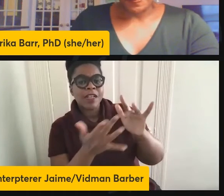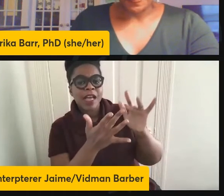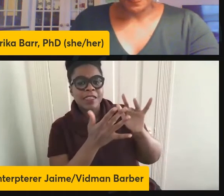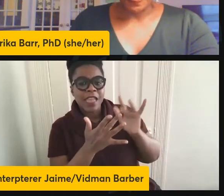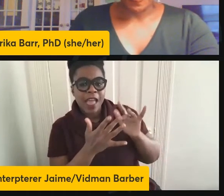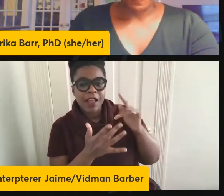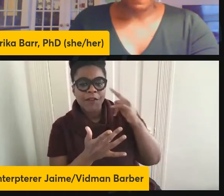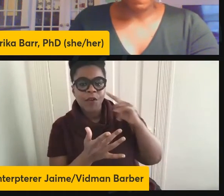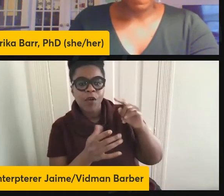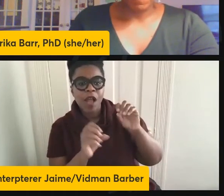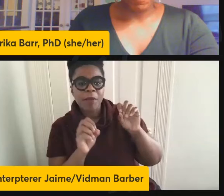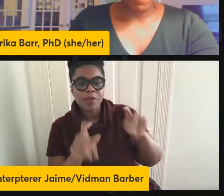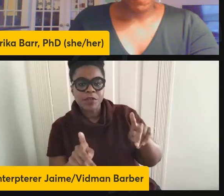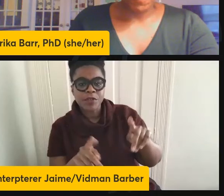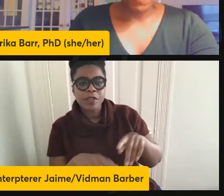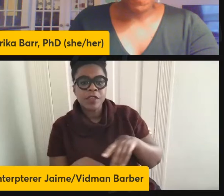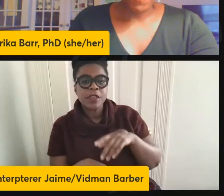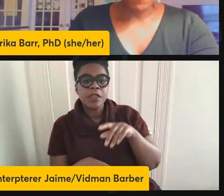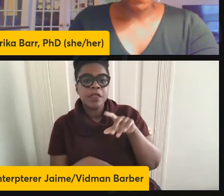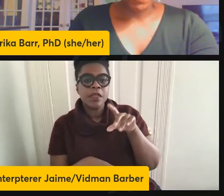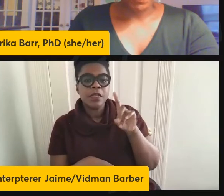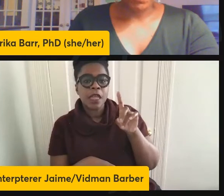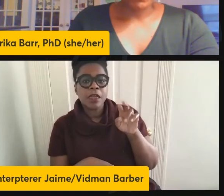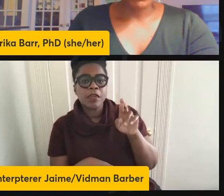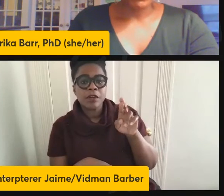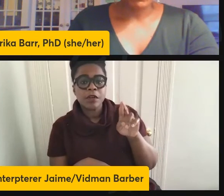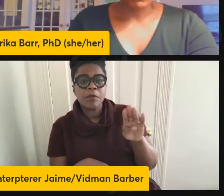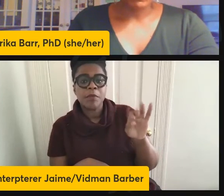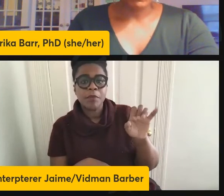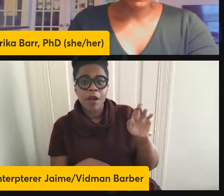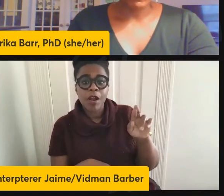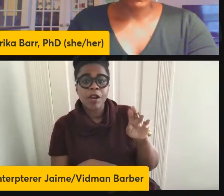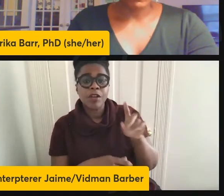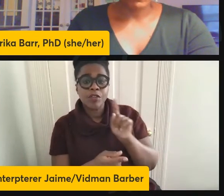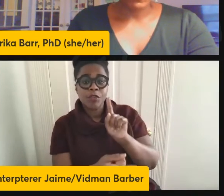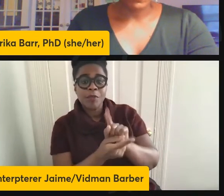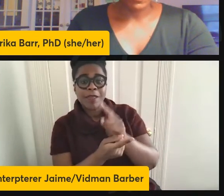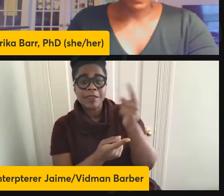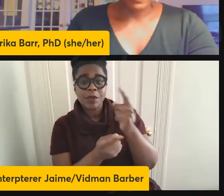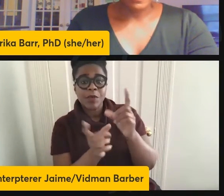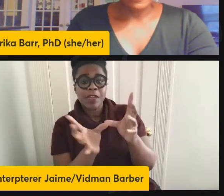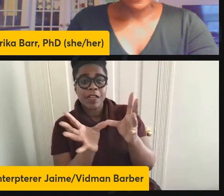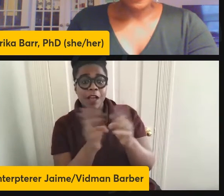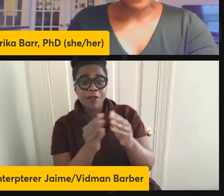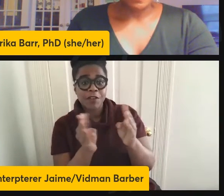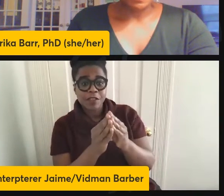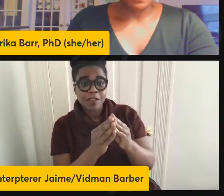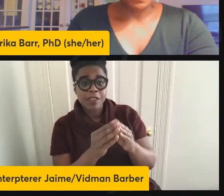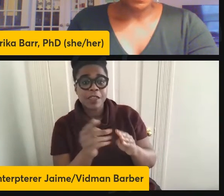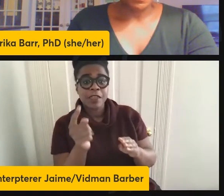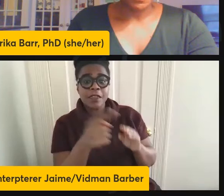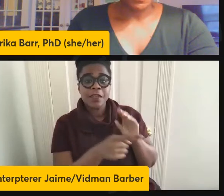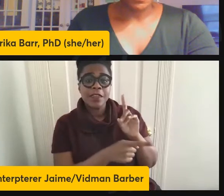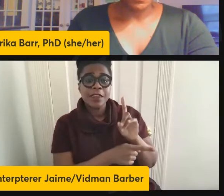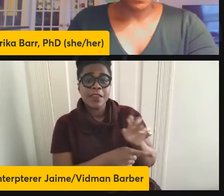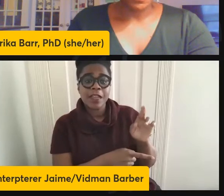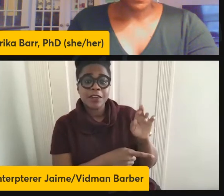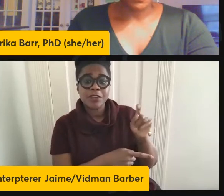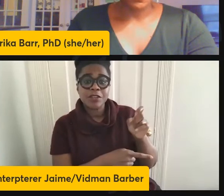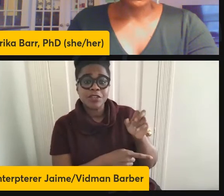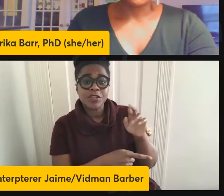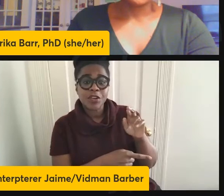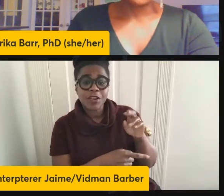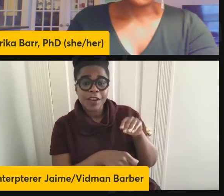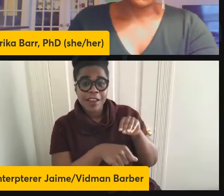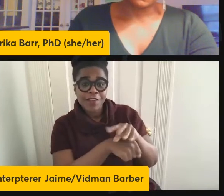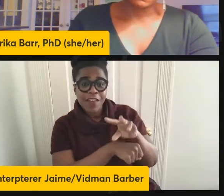regarding opportunities? So Dr. Barr, you mentioned that you met someone at a conference. Dr. Shorter, do you have any advice on